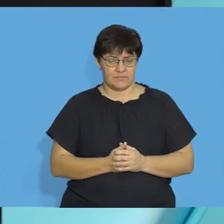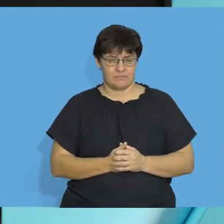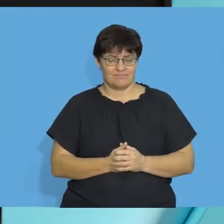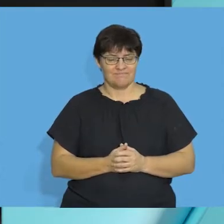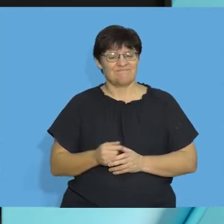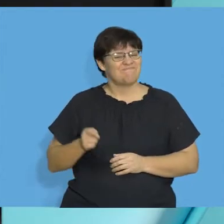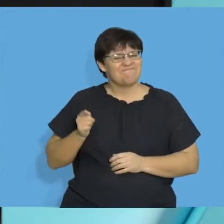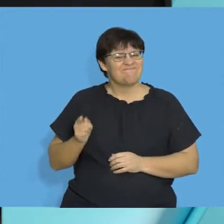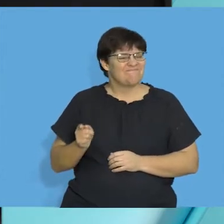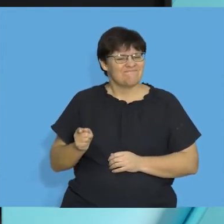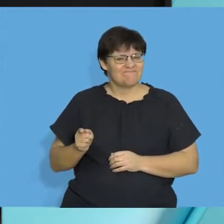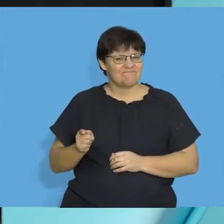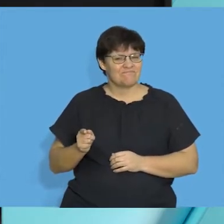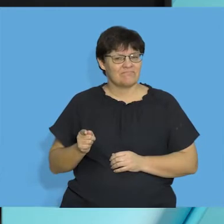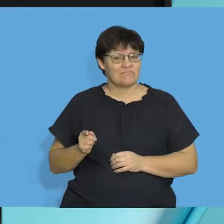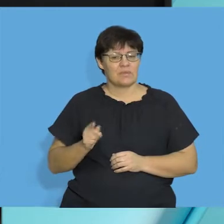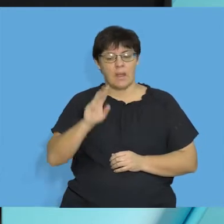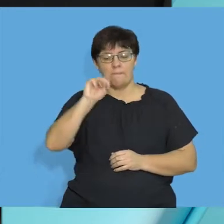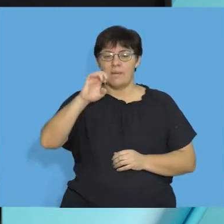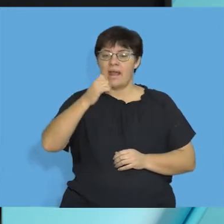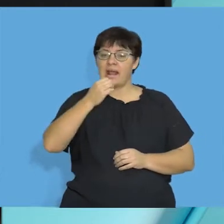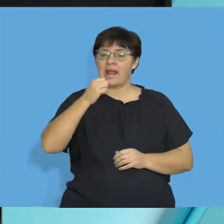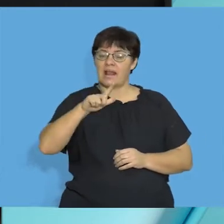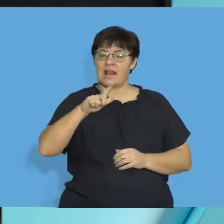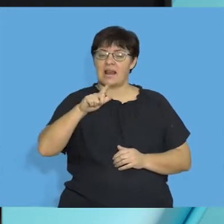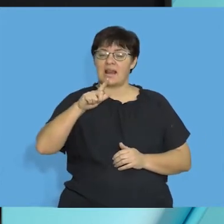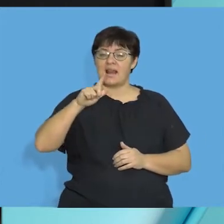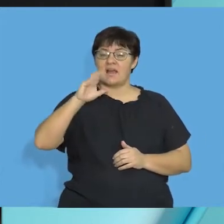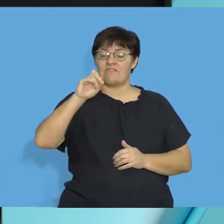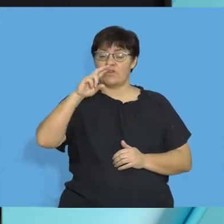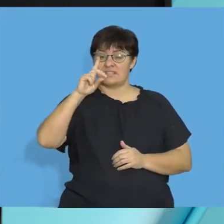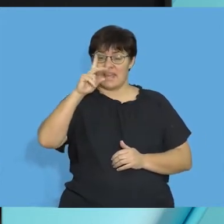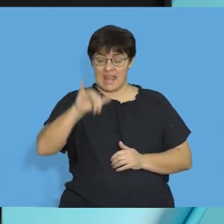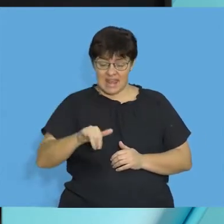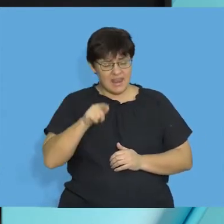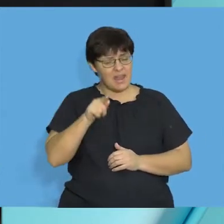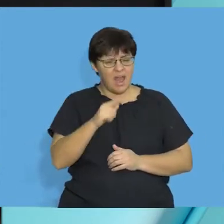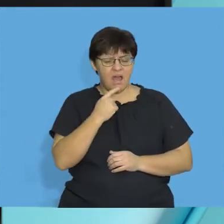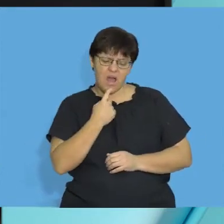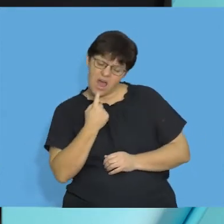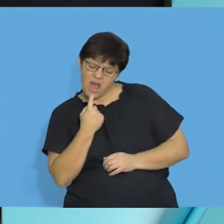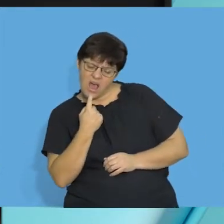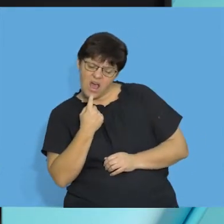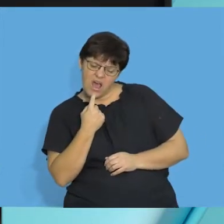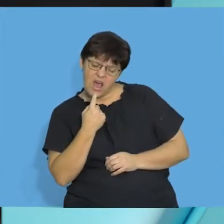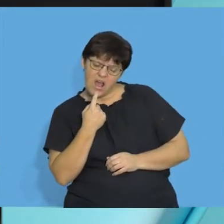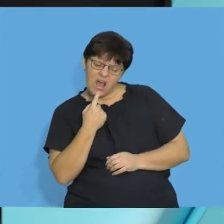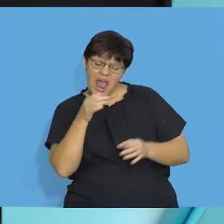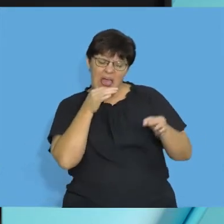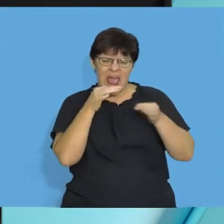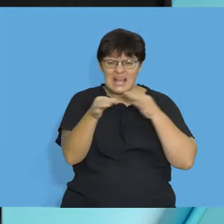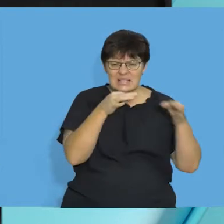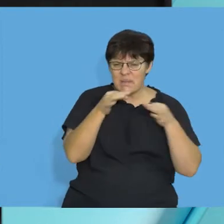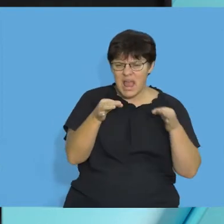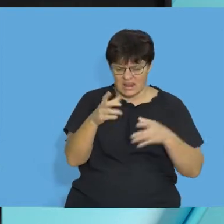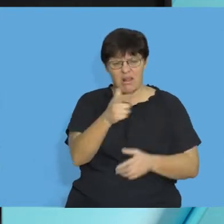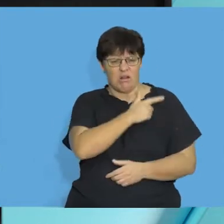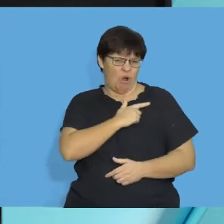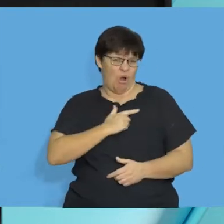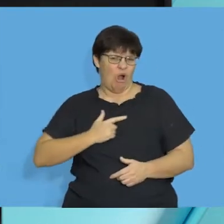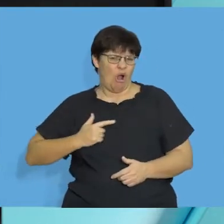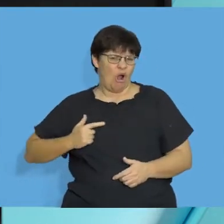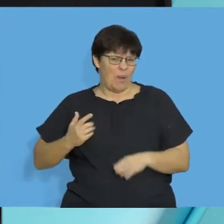is something that Michael Faraday took a long time to come to explain and realize, and it's part of the statement